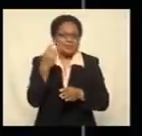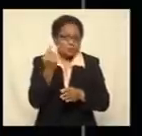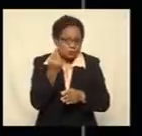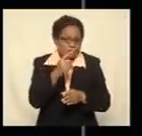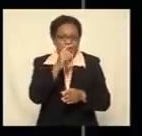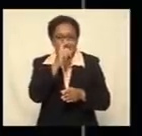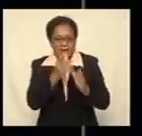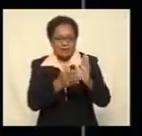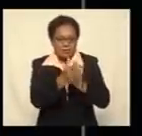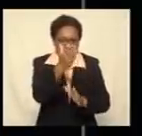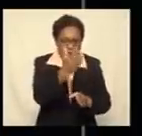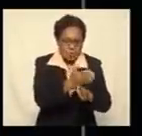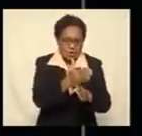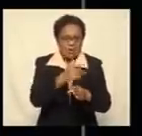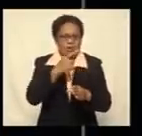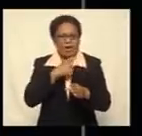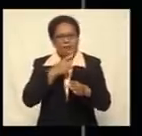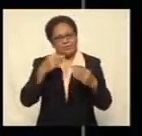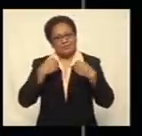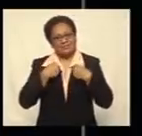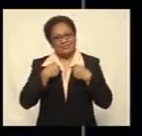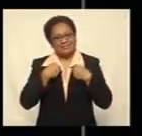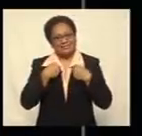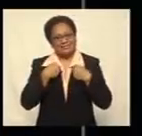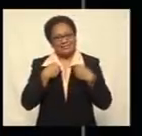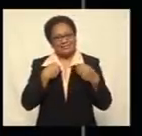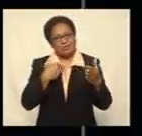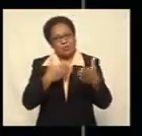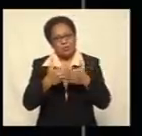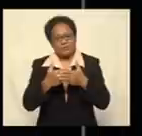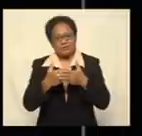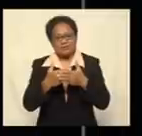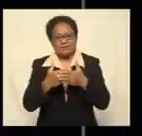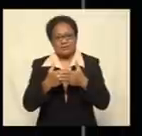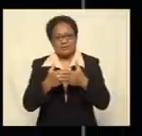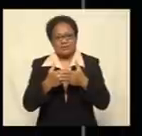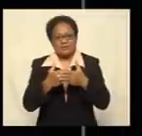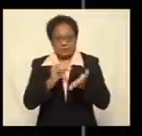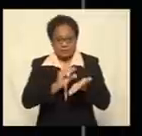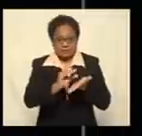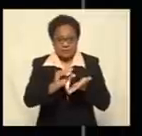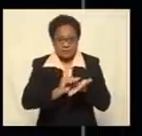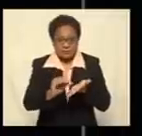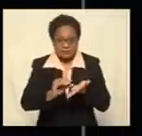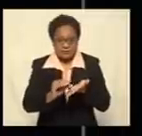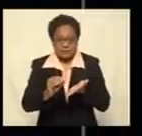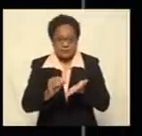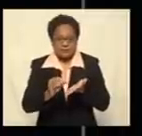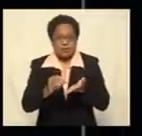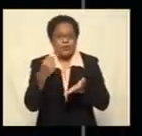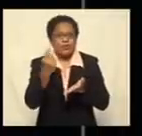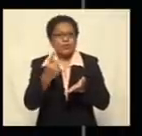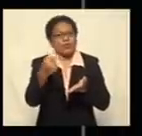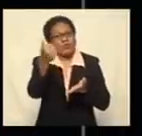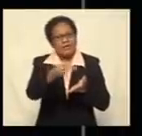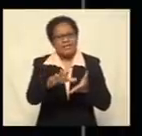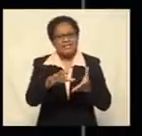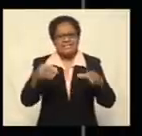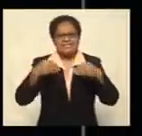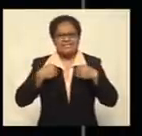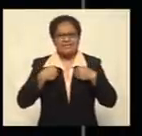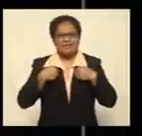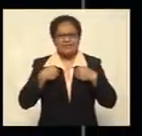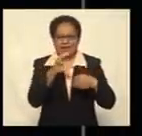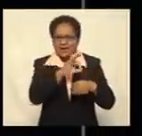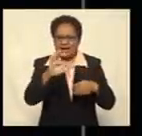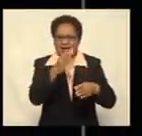because the business is not operational. The assistance will not be given to those already receiving the unemployment benefits. The